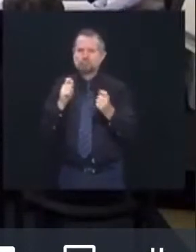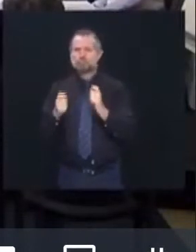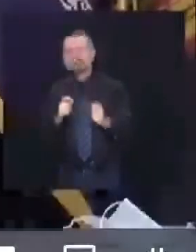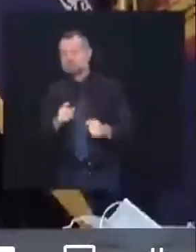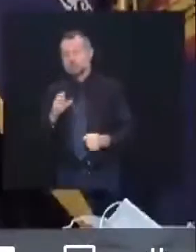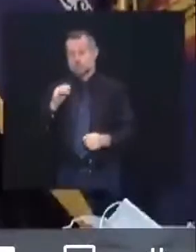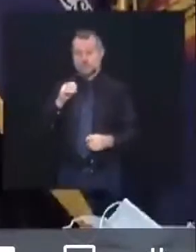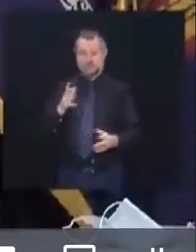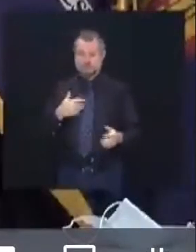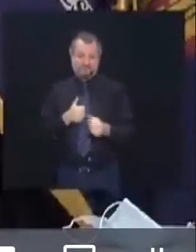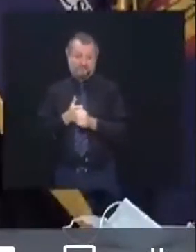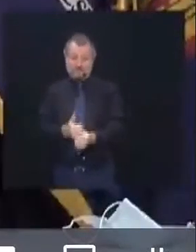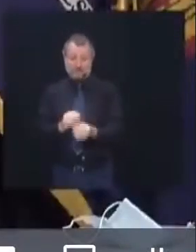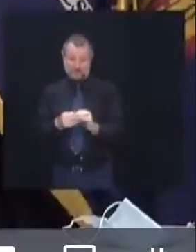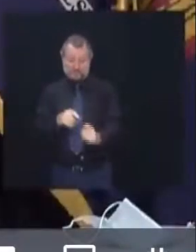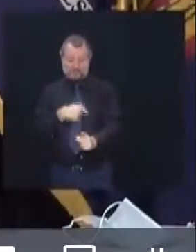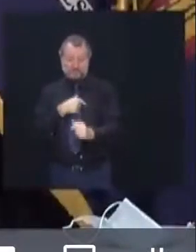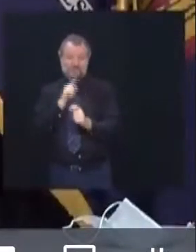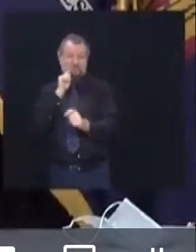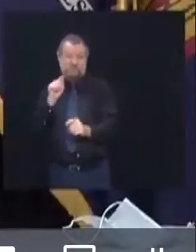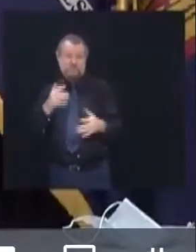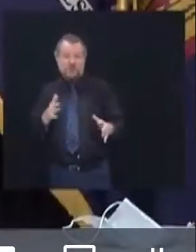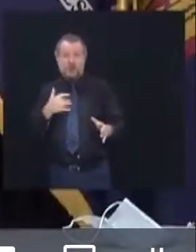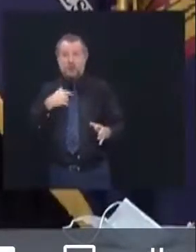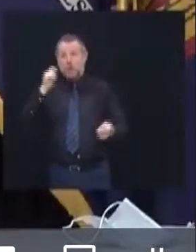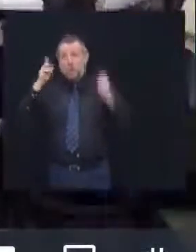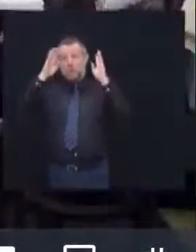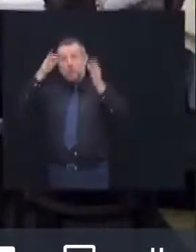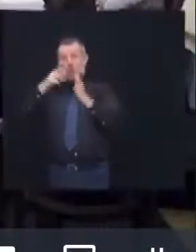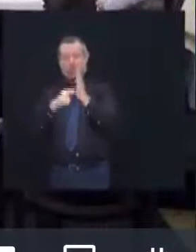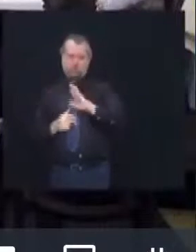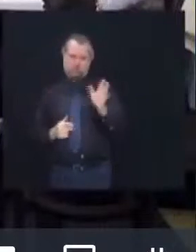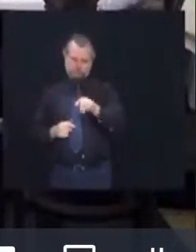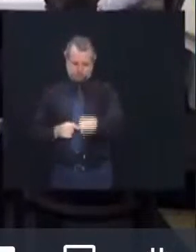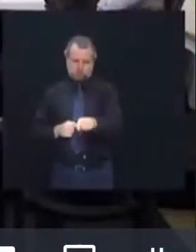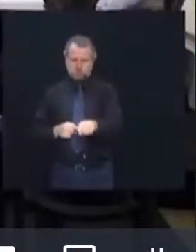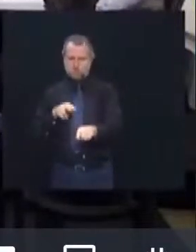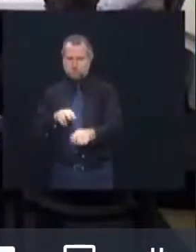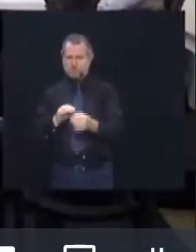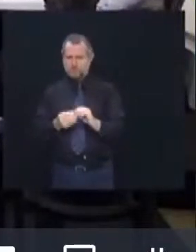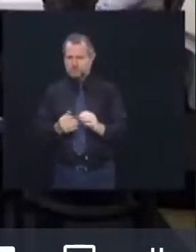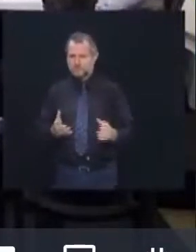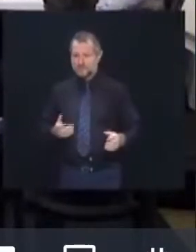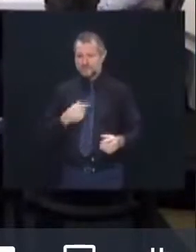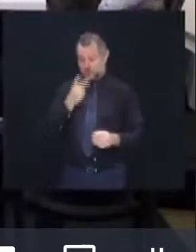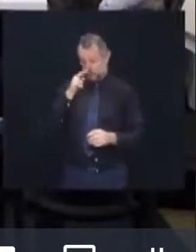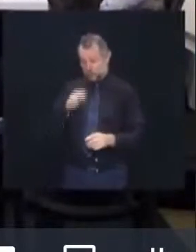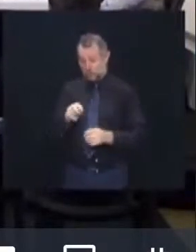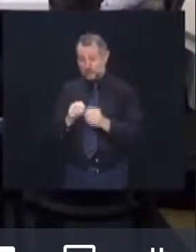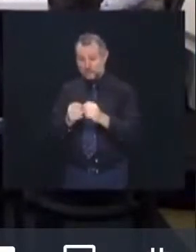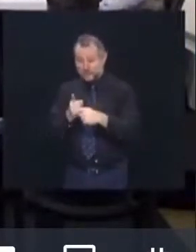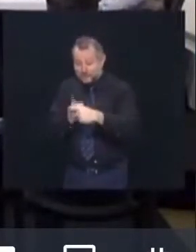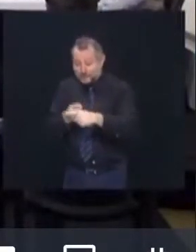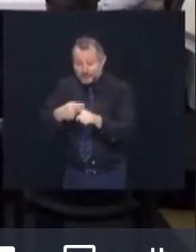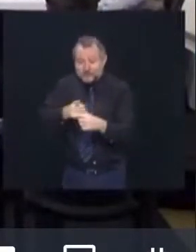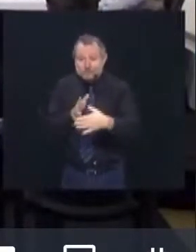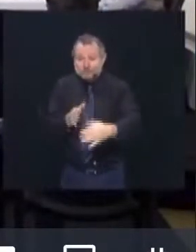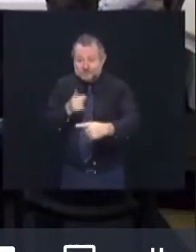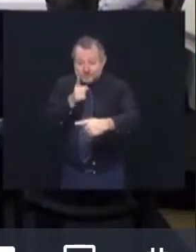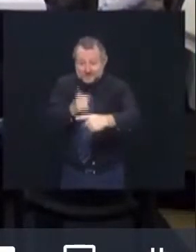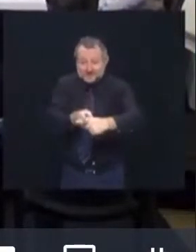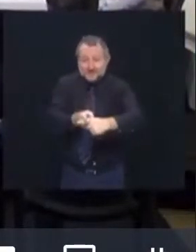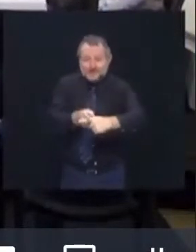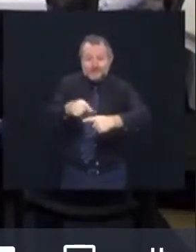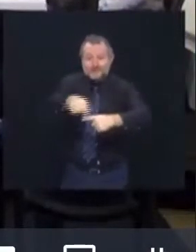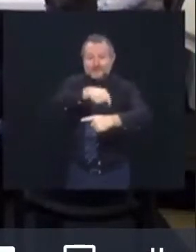all about the numbers. Just follow the numbers. So as you look at an area block by block, how small do you envision a red